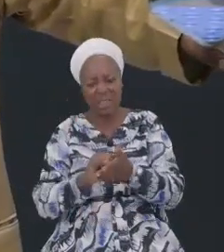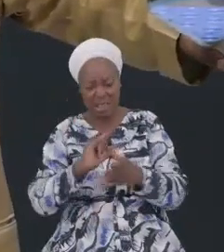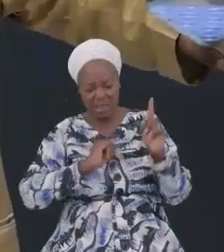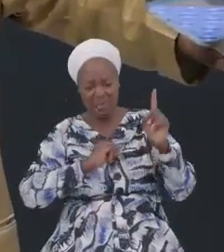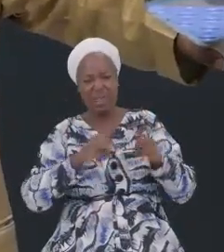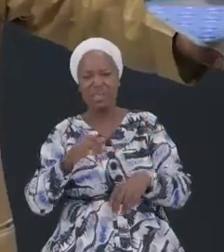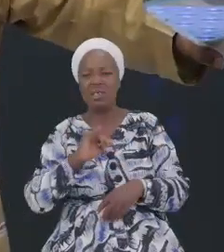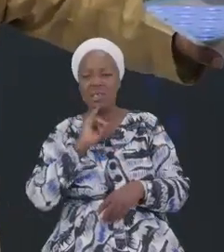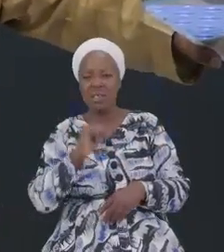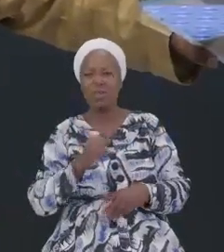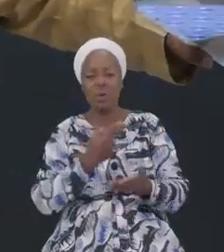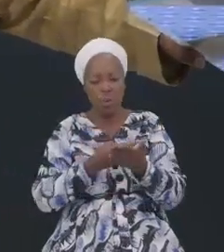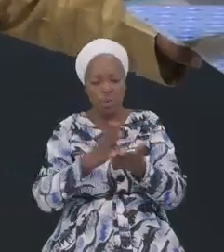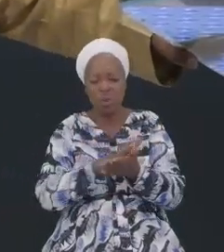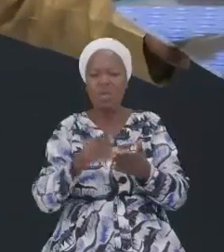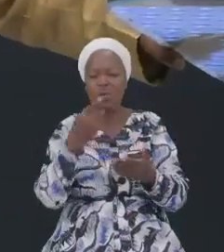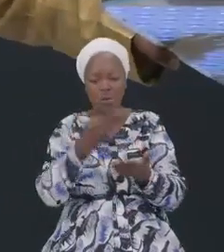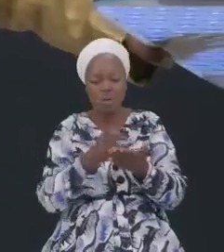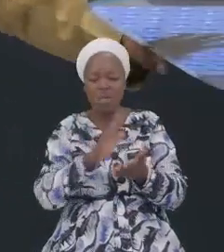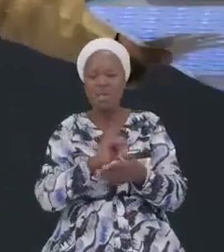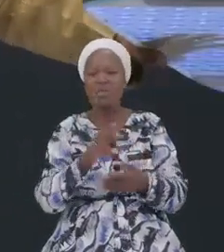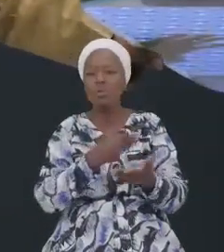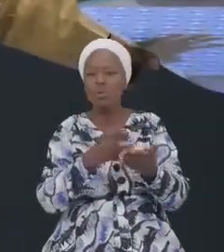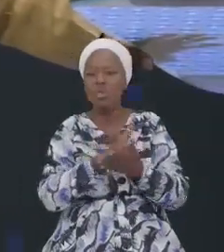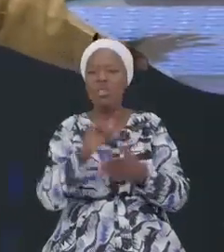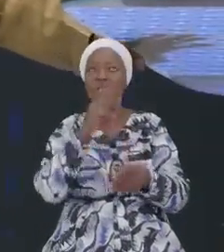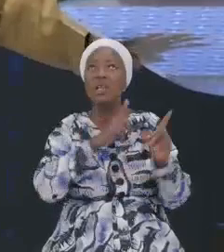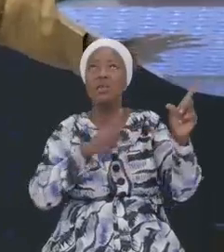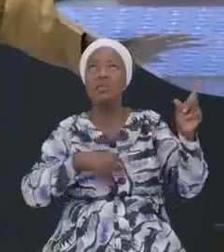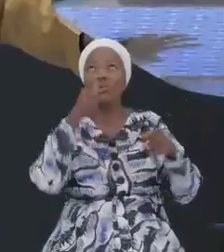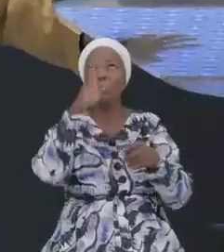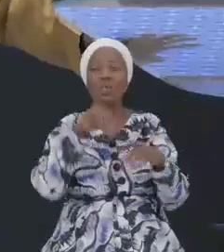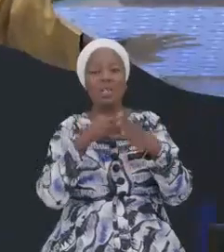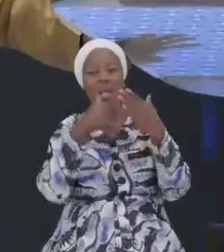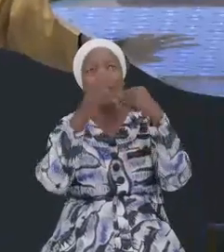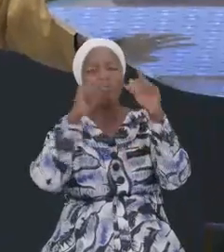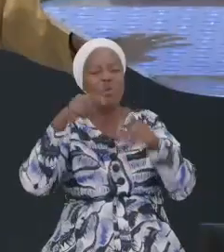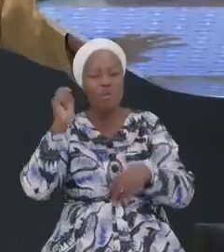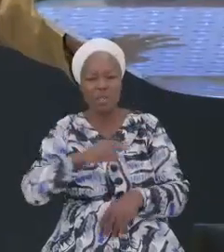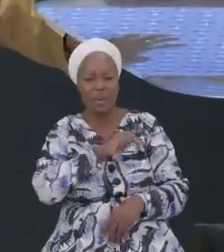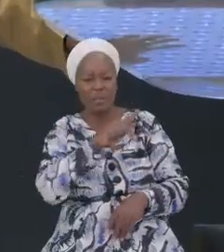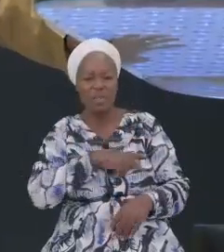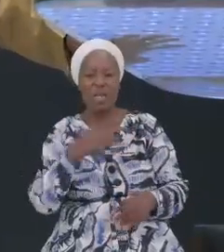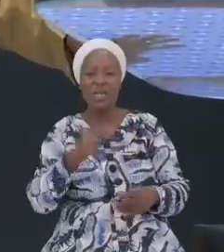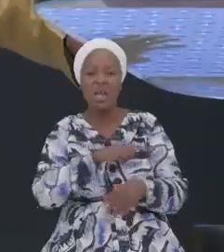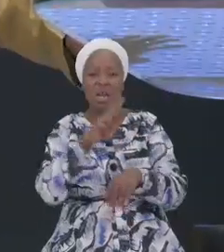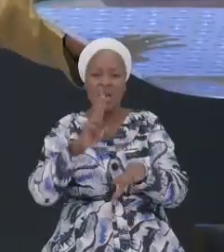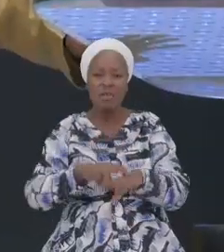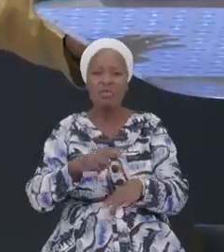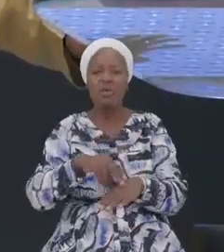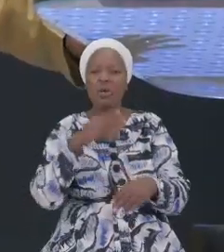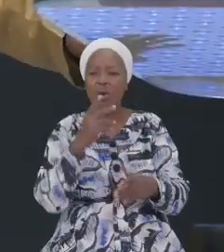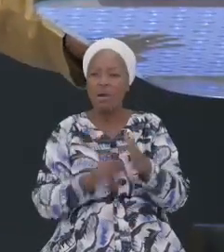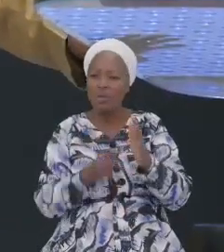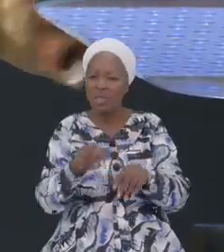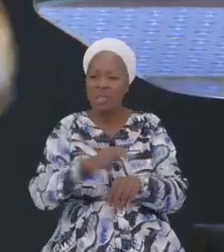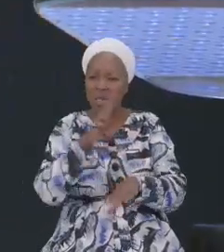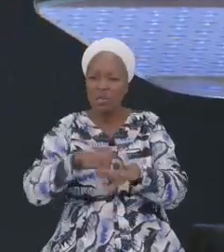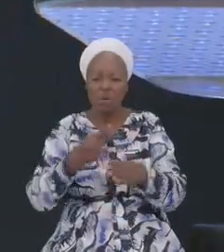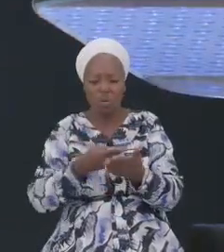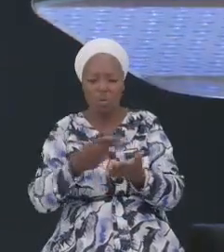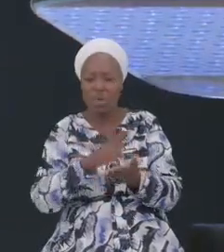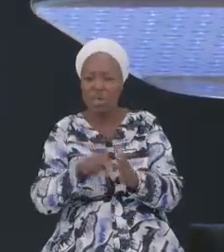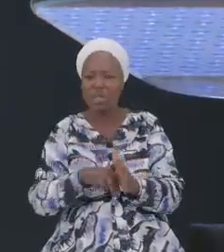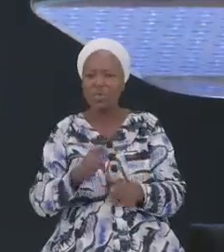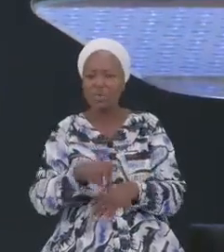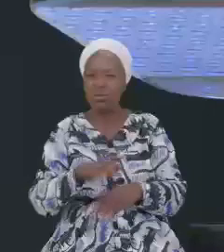Holy, holy, holy is the Lord God in heaven. We must appreciate the nature of God, which is the nature of holiness, and not